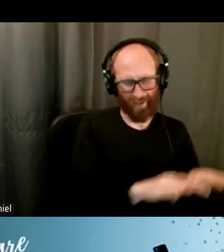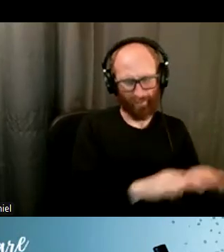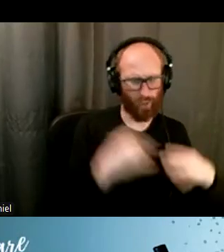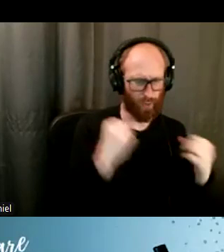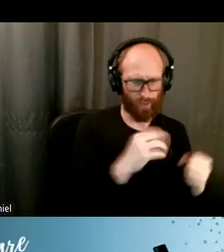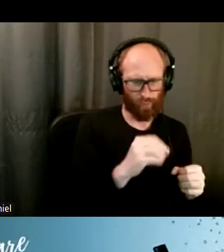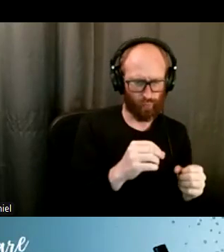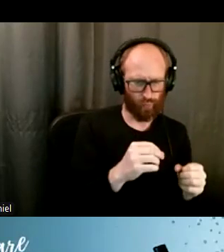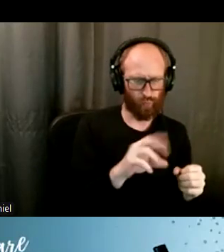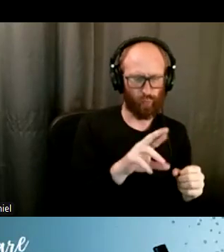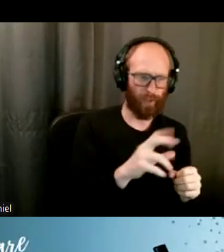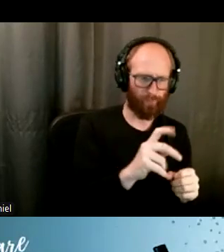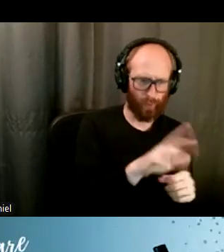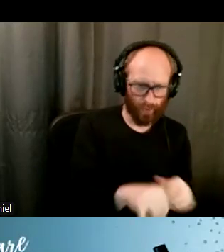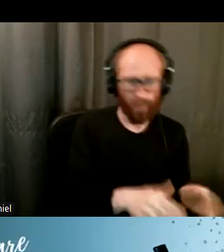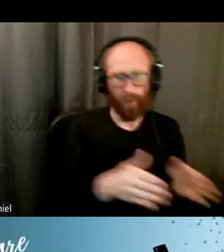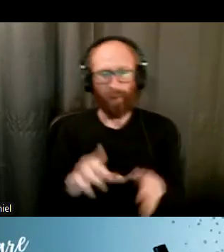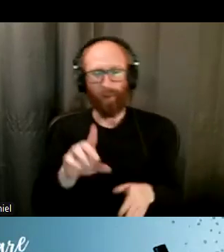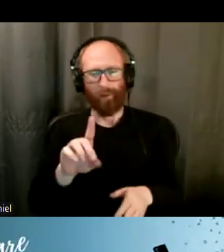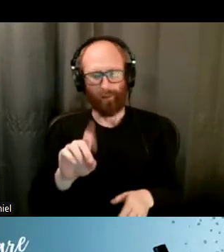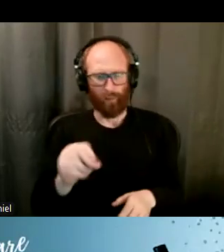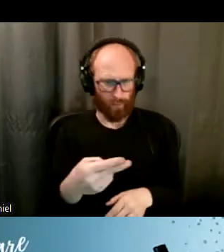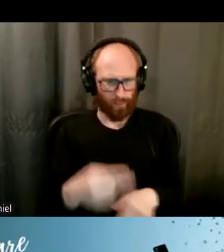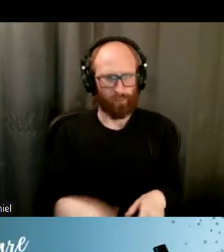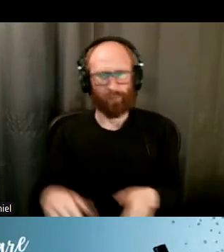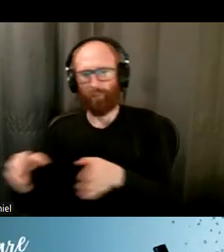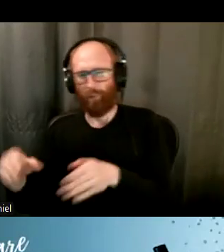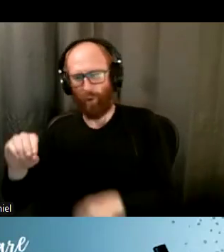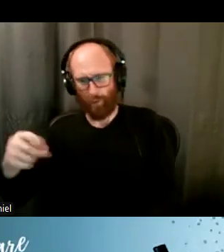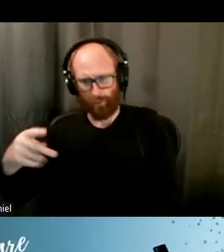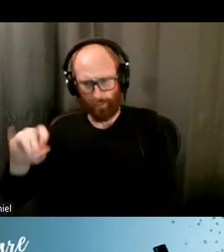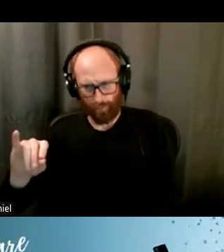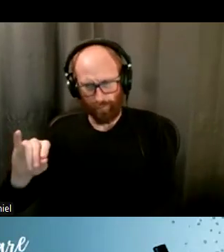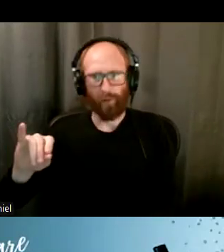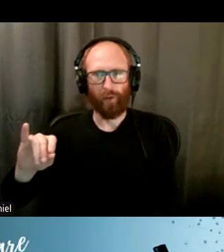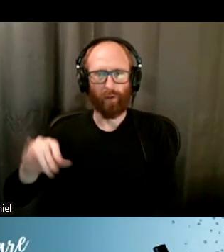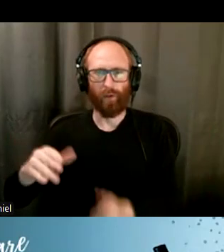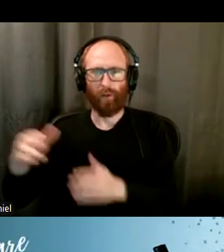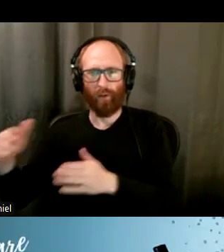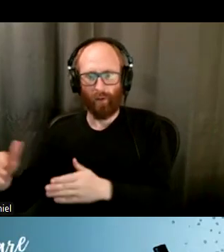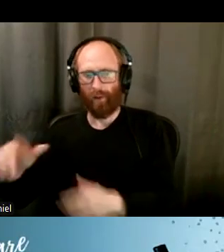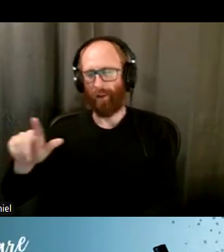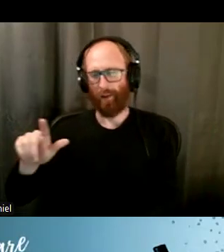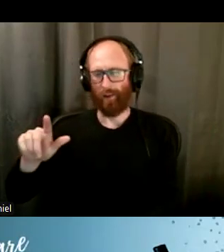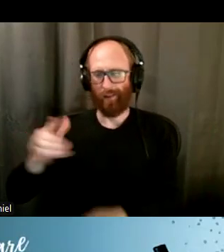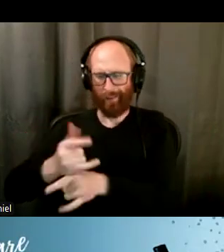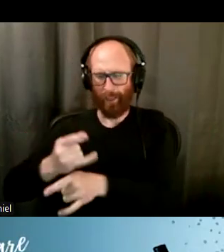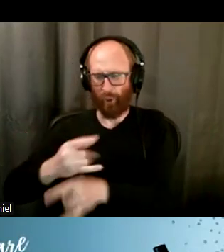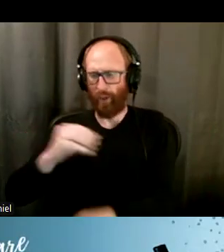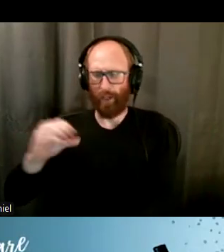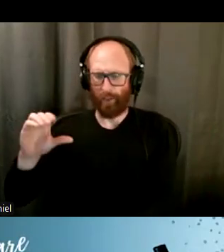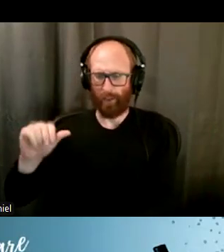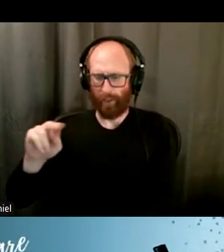Health, the Office of Superintendent of Public Instruction, the Liquor and Cannabis Board, and Looking Glass